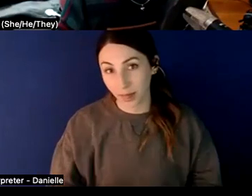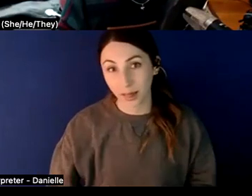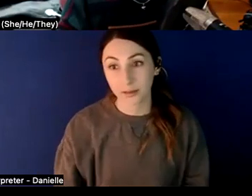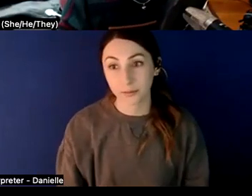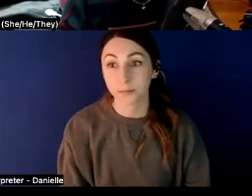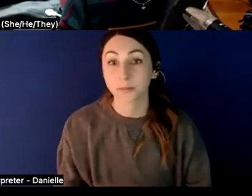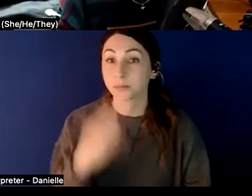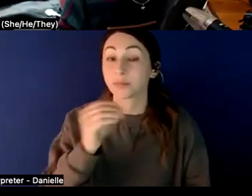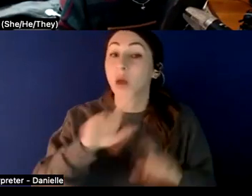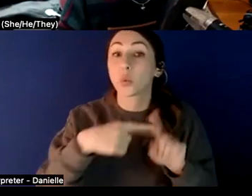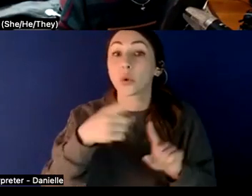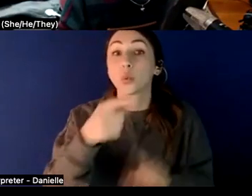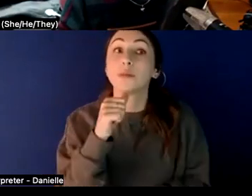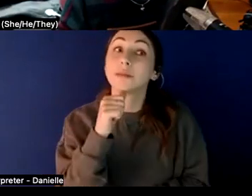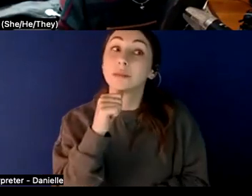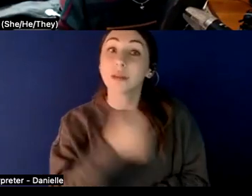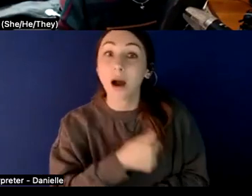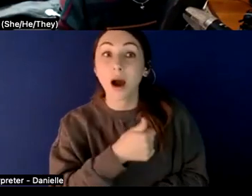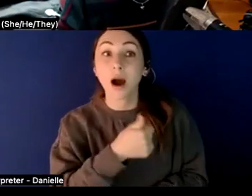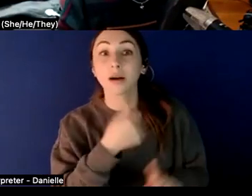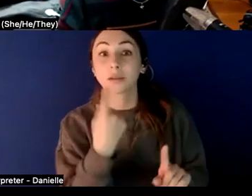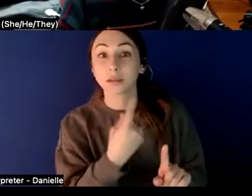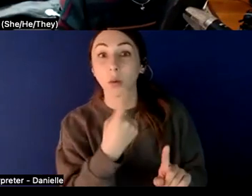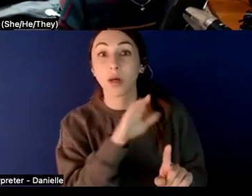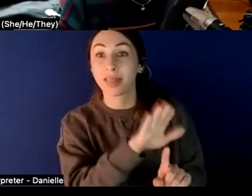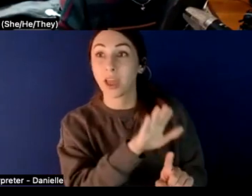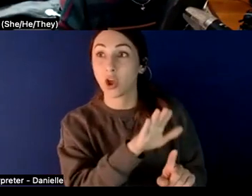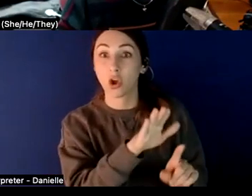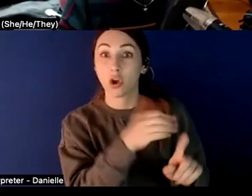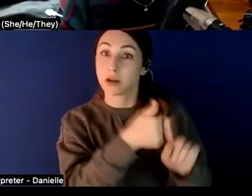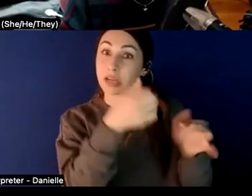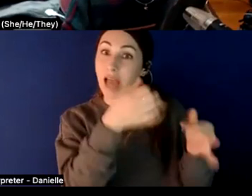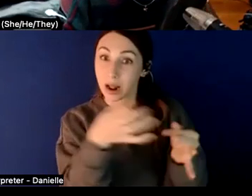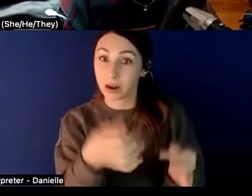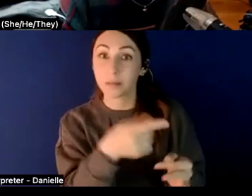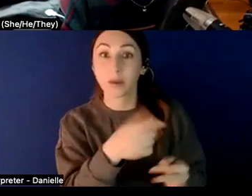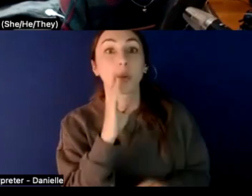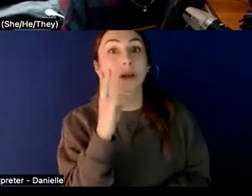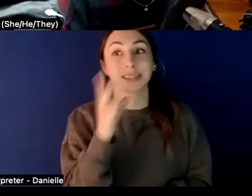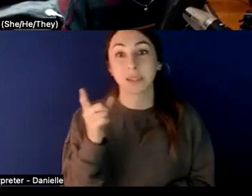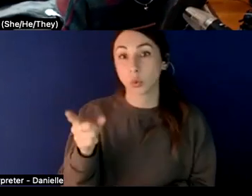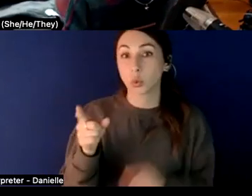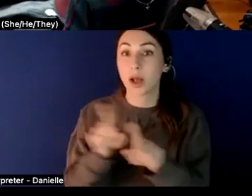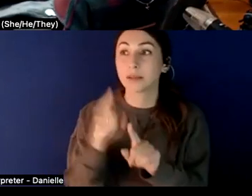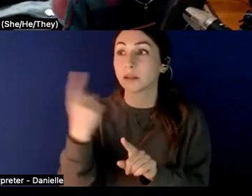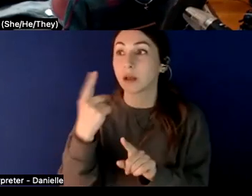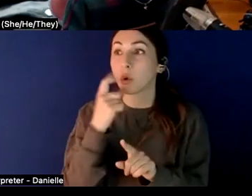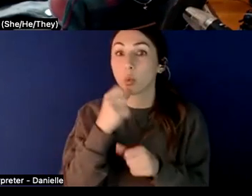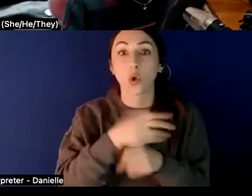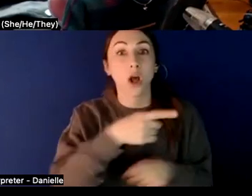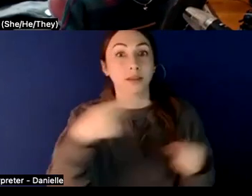you do that and you deny someone that autonomy, they're going to see you as a harm doer more likely than